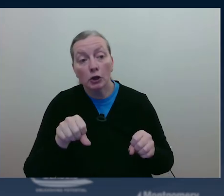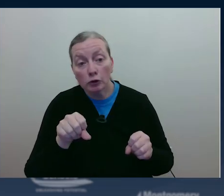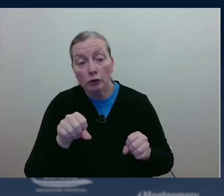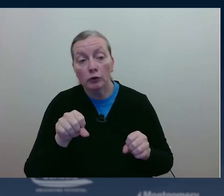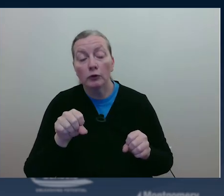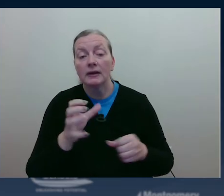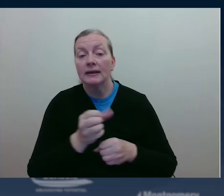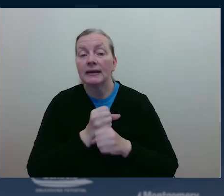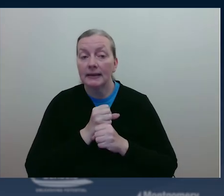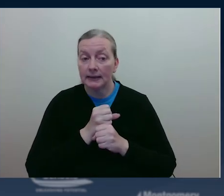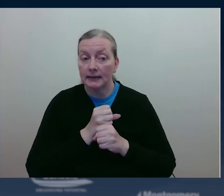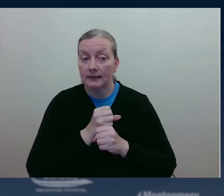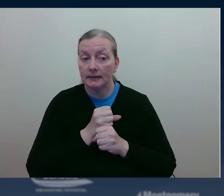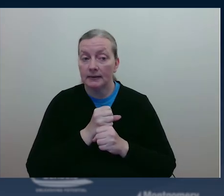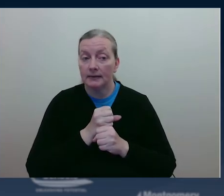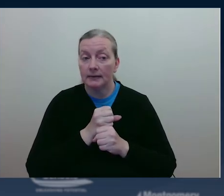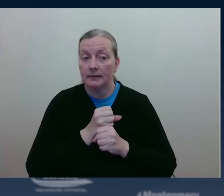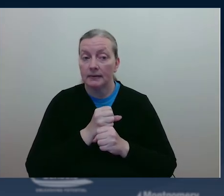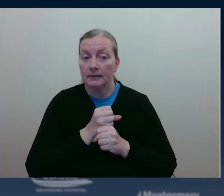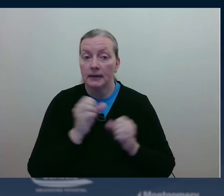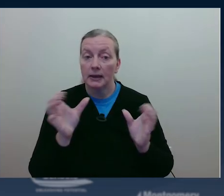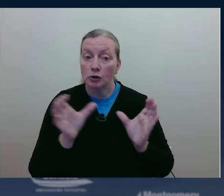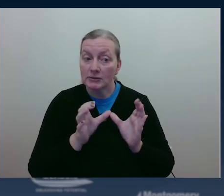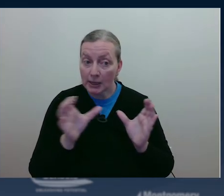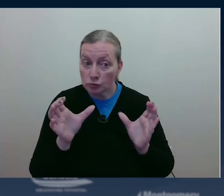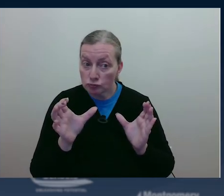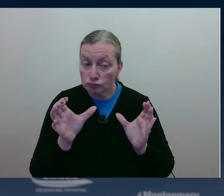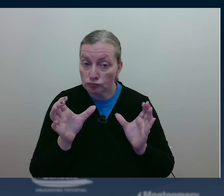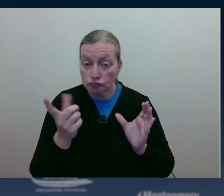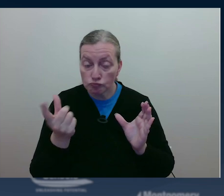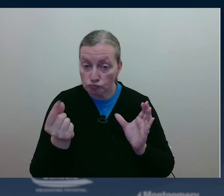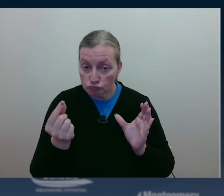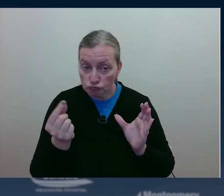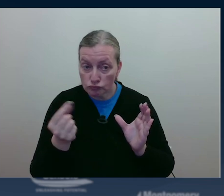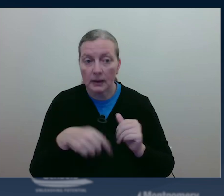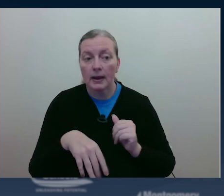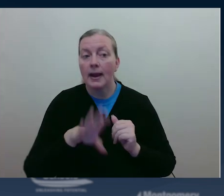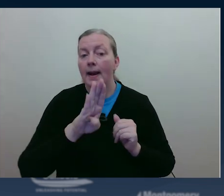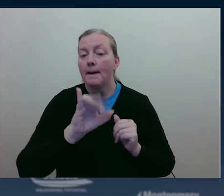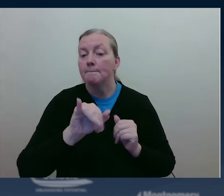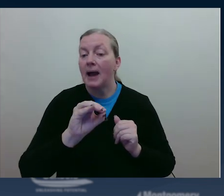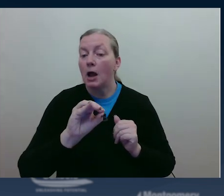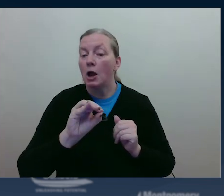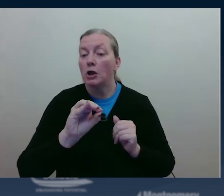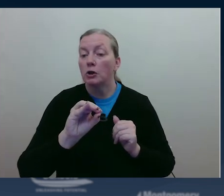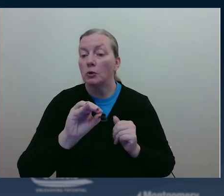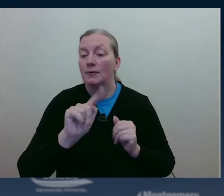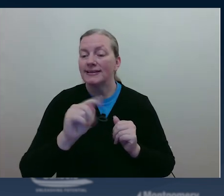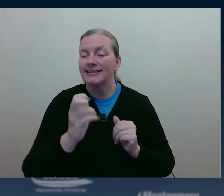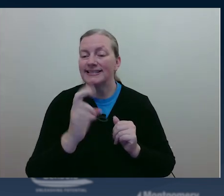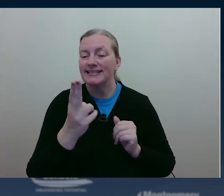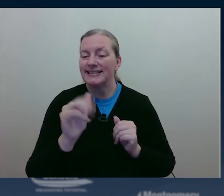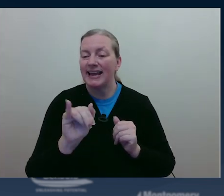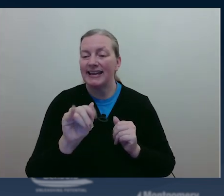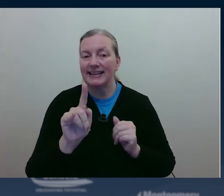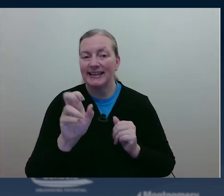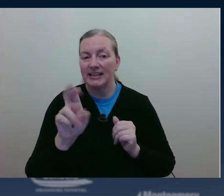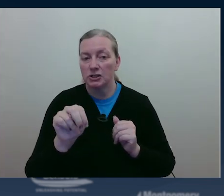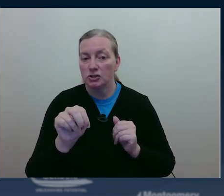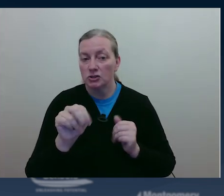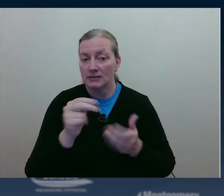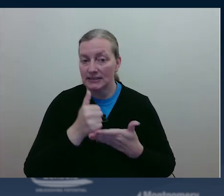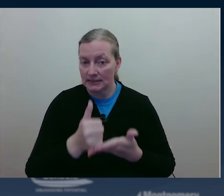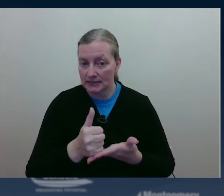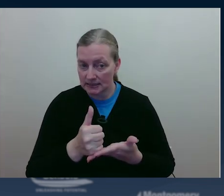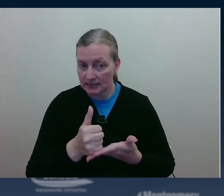credentials, such as the biotechnician assistant credentialing for those in the biomed program. They can